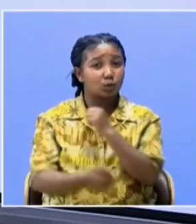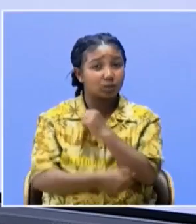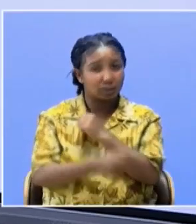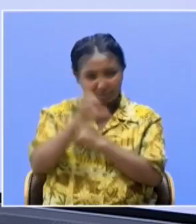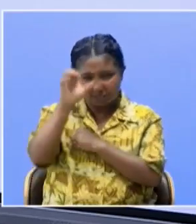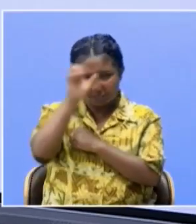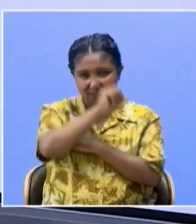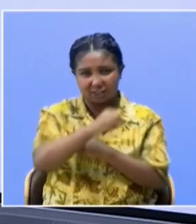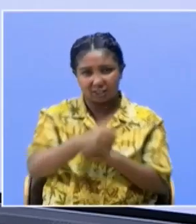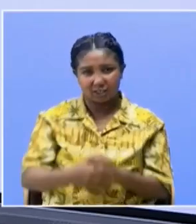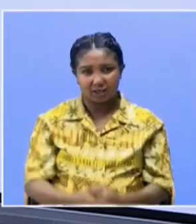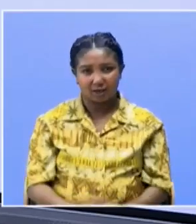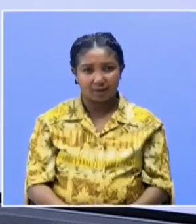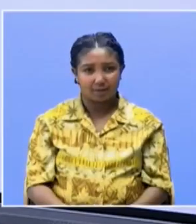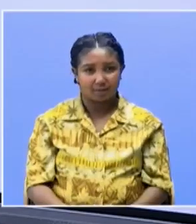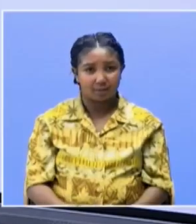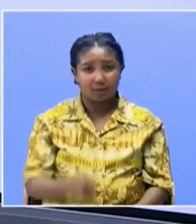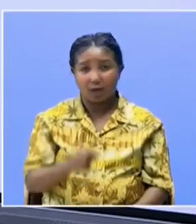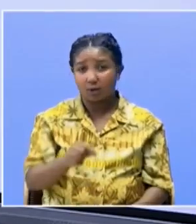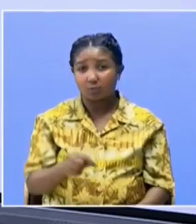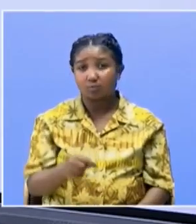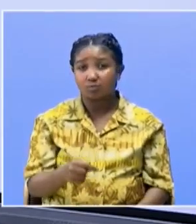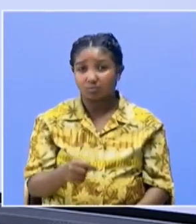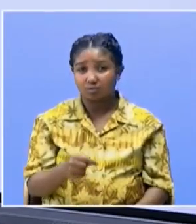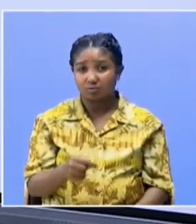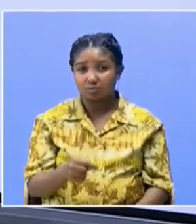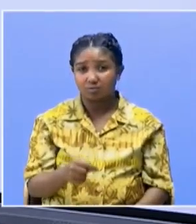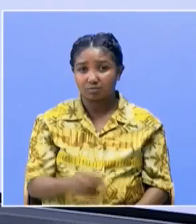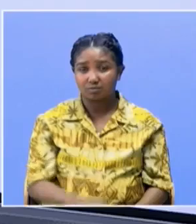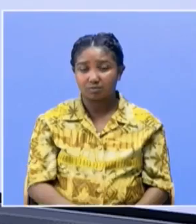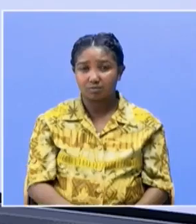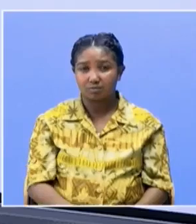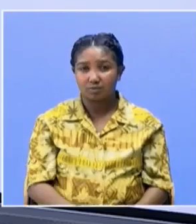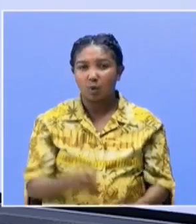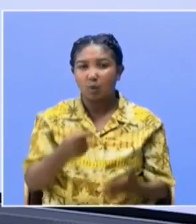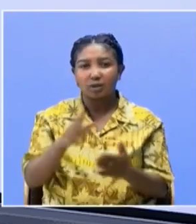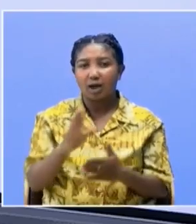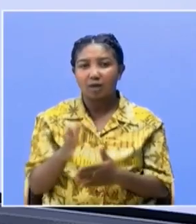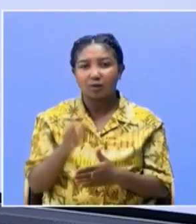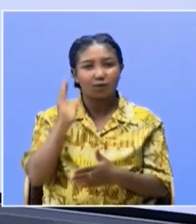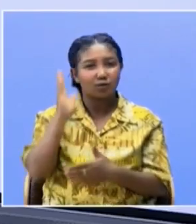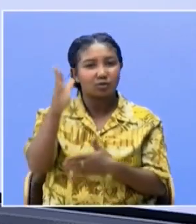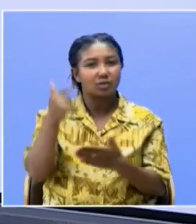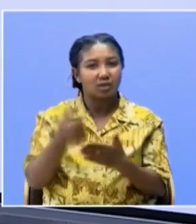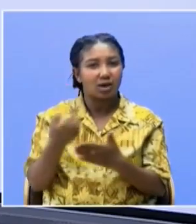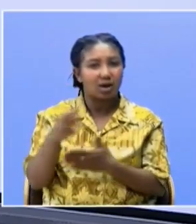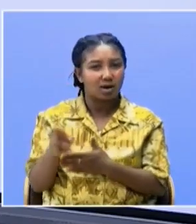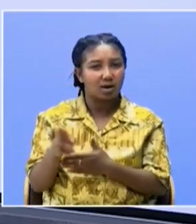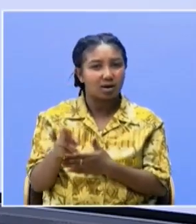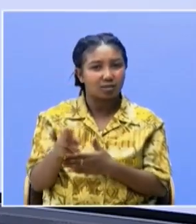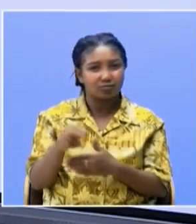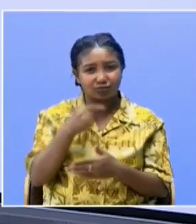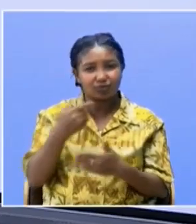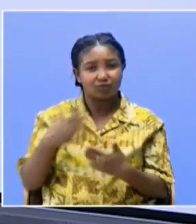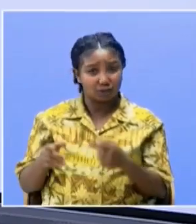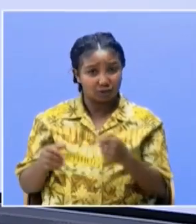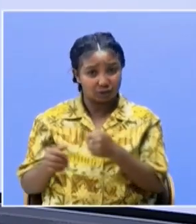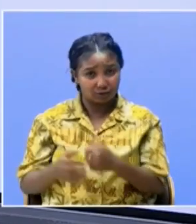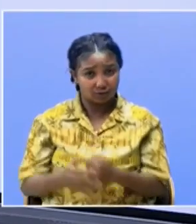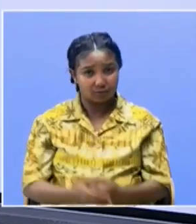predictions, are you going to make what kind of future they are? Are you going to tell us that?